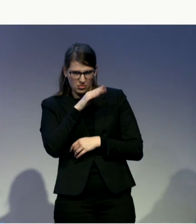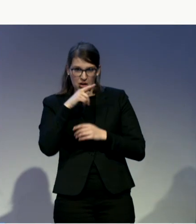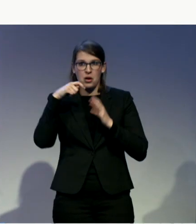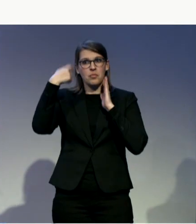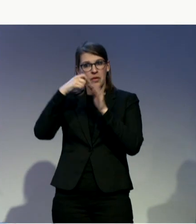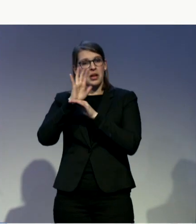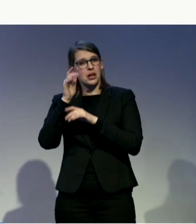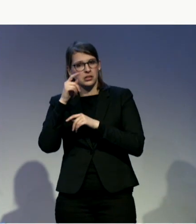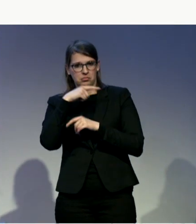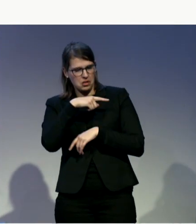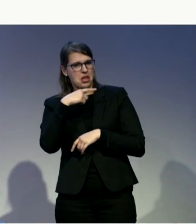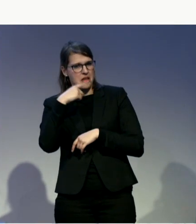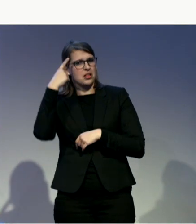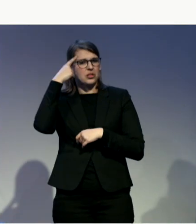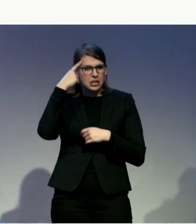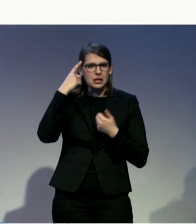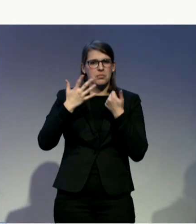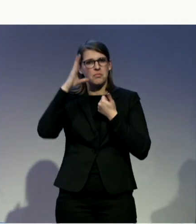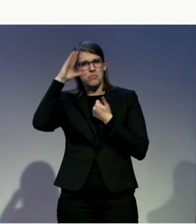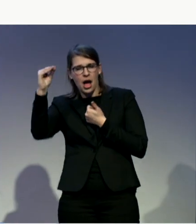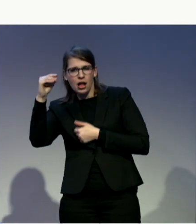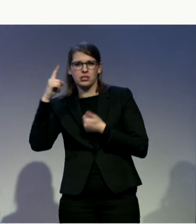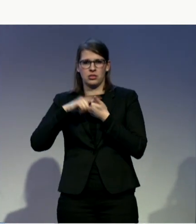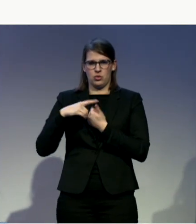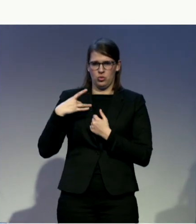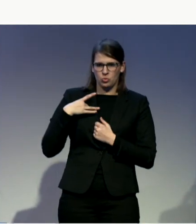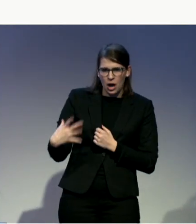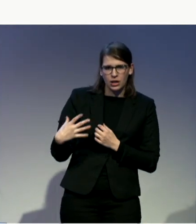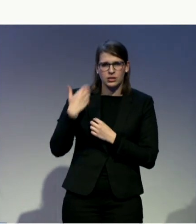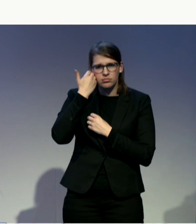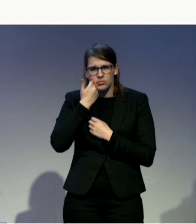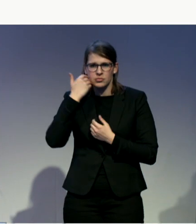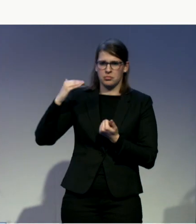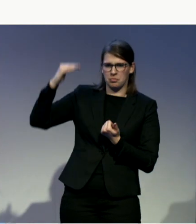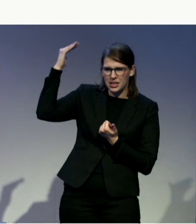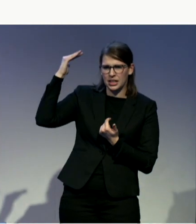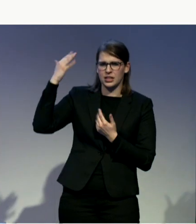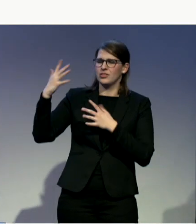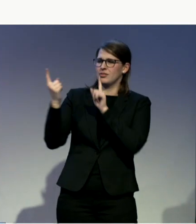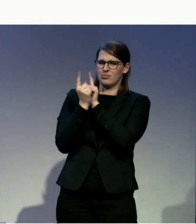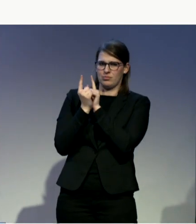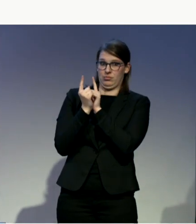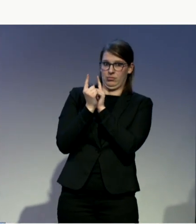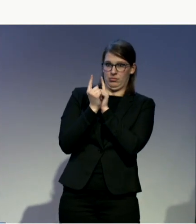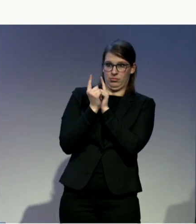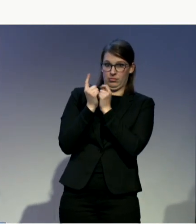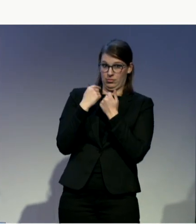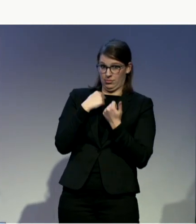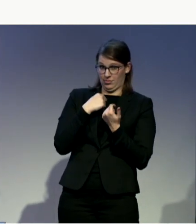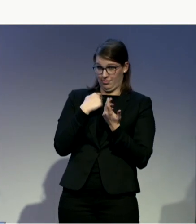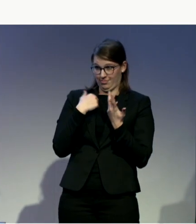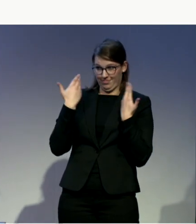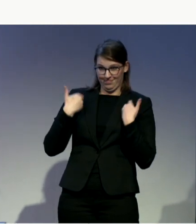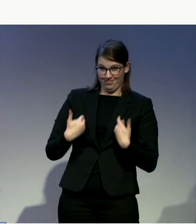brought? So, and then I would just smile and say, okay, just wait. And you have to really work very hard. But if we